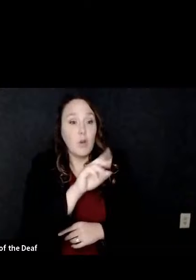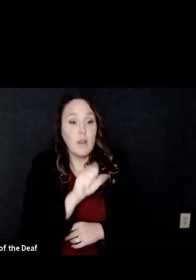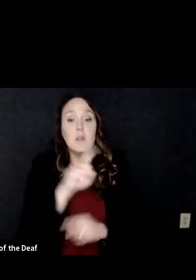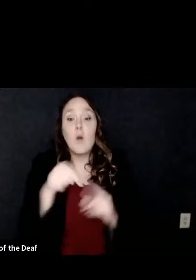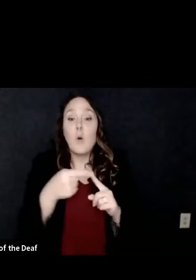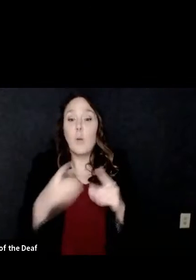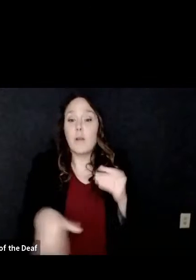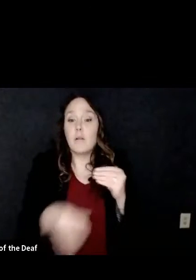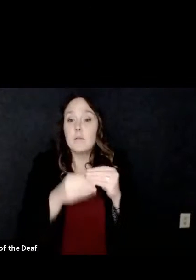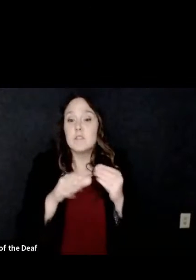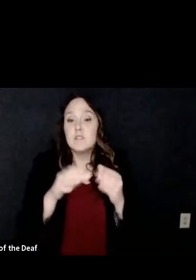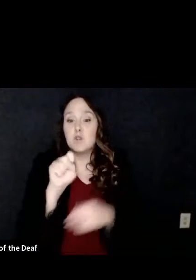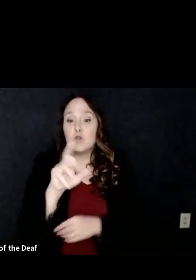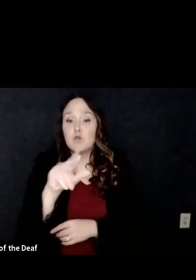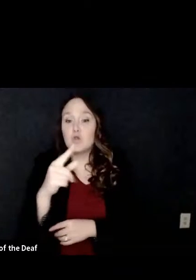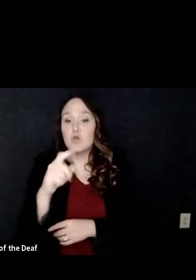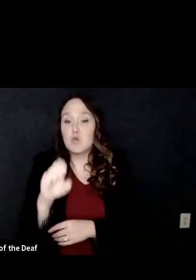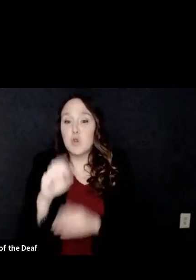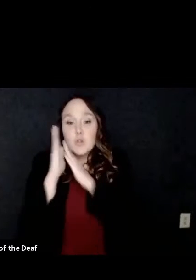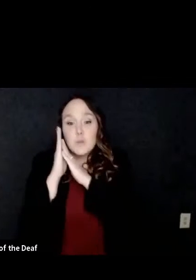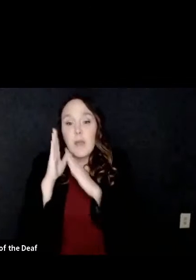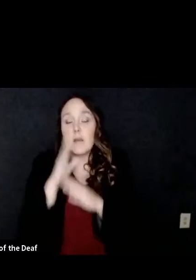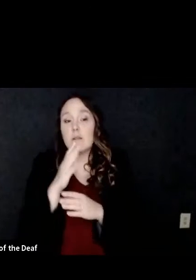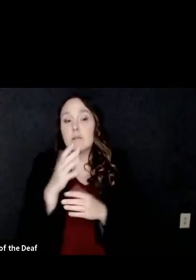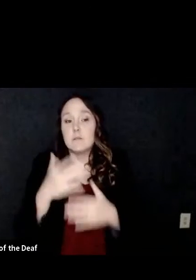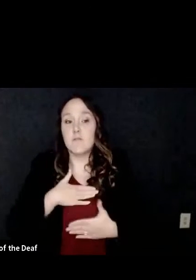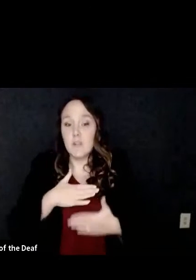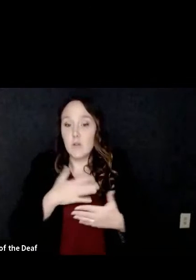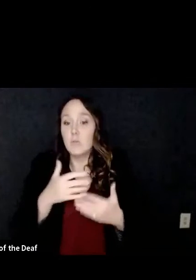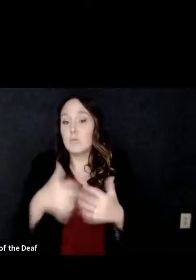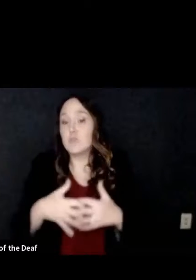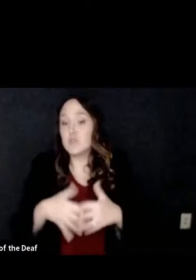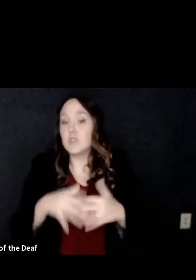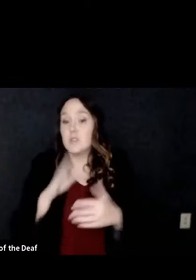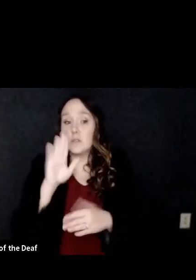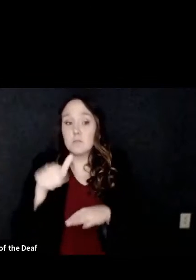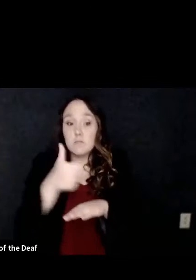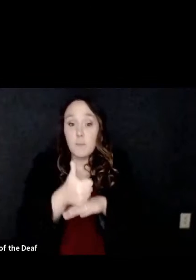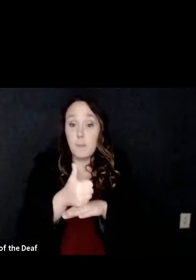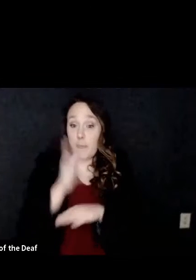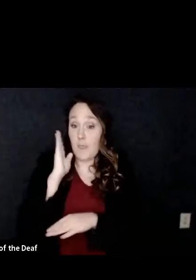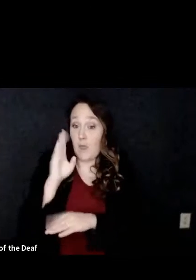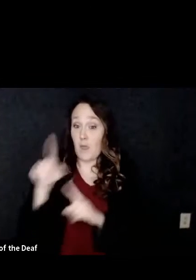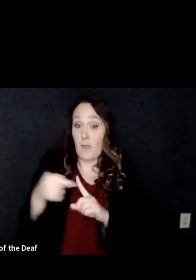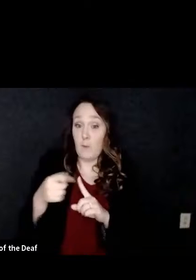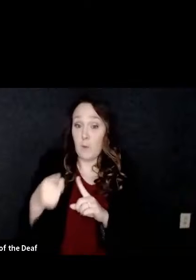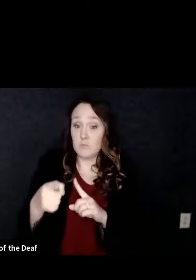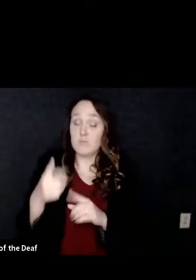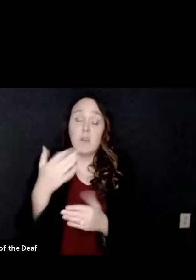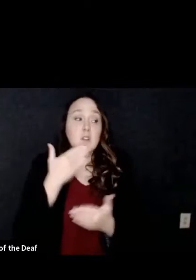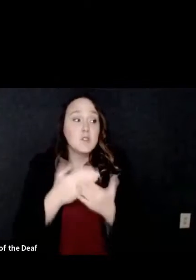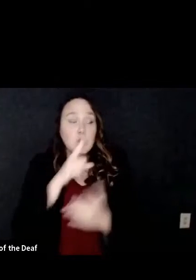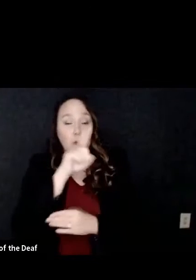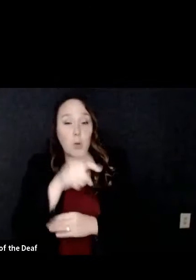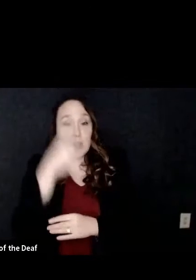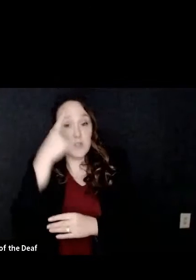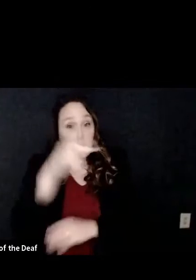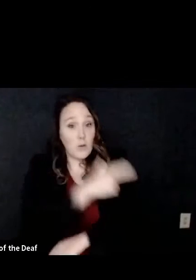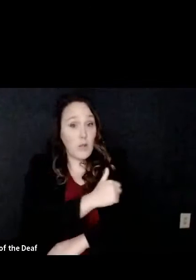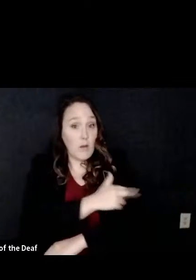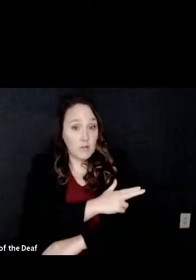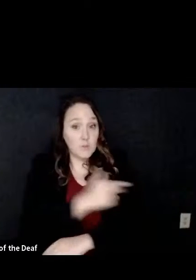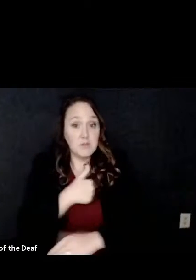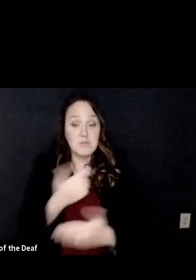and ventilators be implemented? Would this be when your benchmark is read? That would be a question for the hospitals, and so I would suggest that